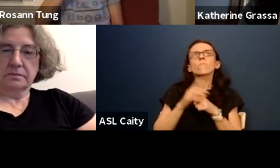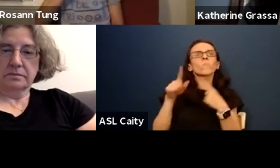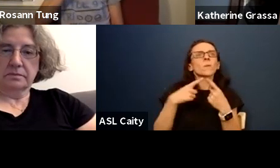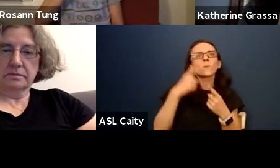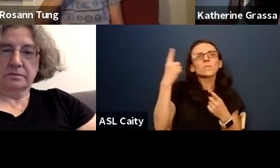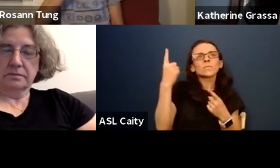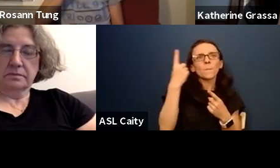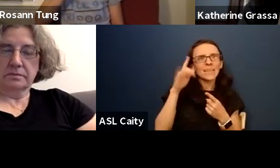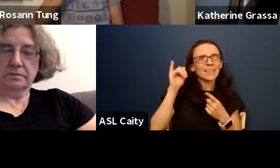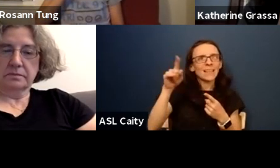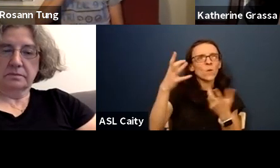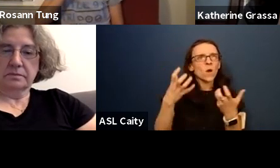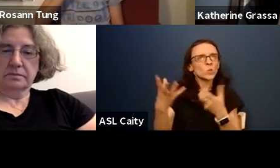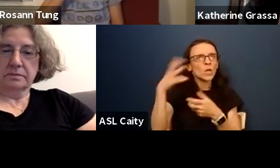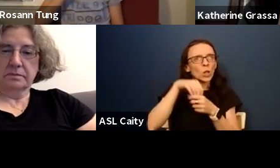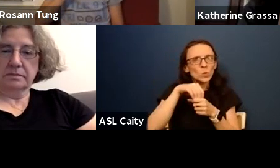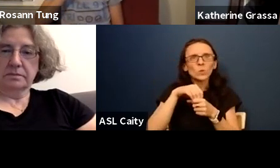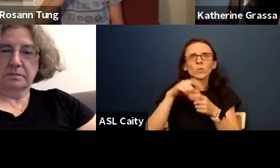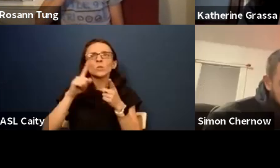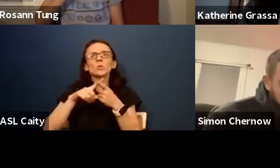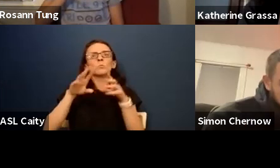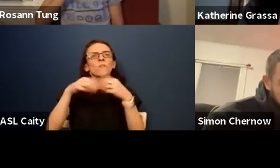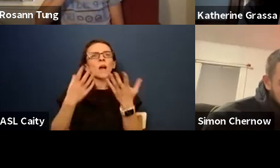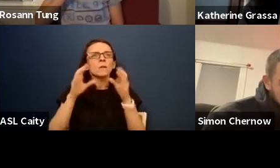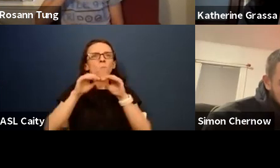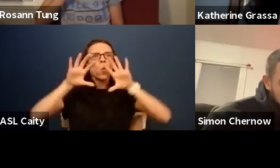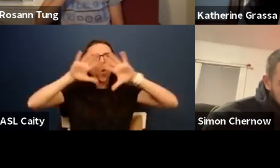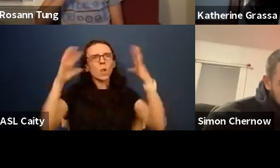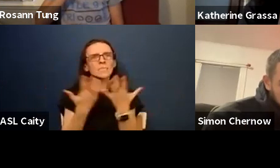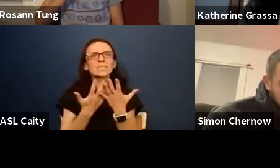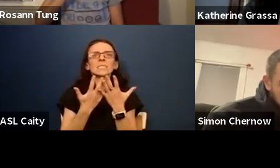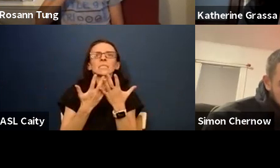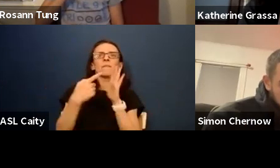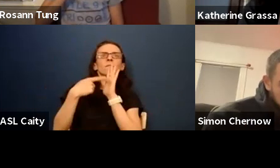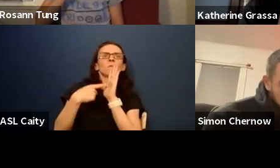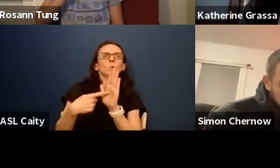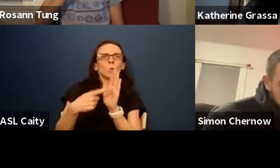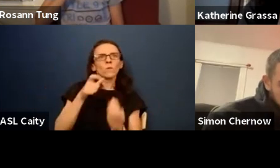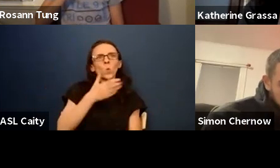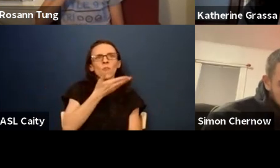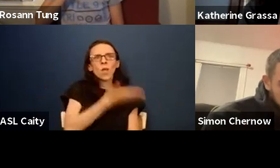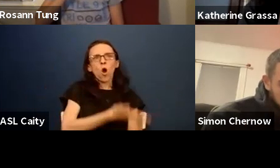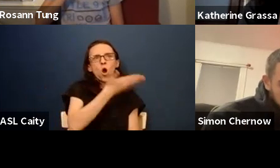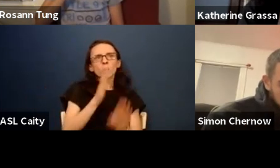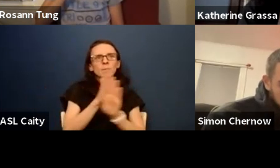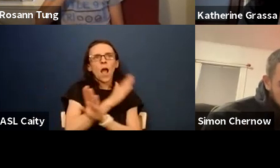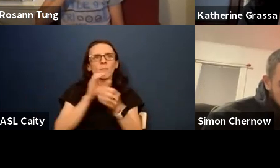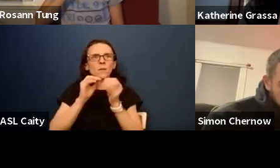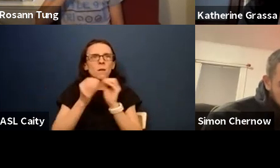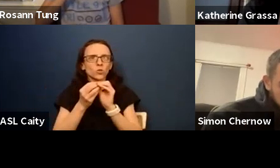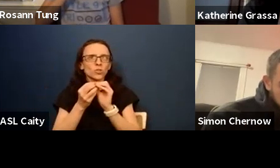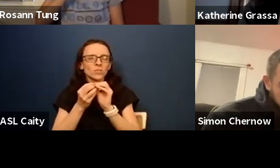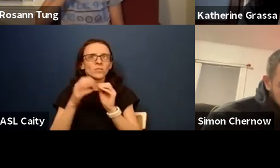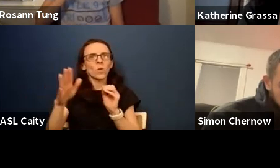to include to give a more holistic perspective of view of who they are behind the numbers, so to